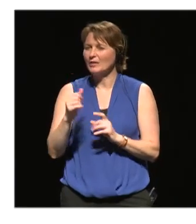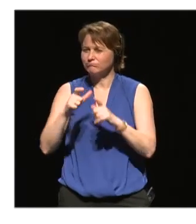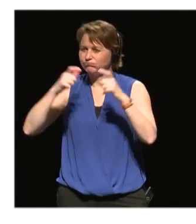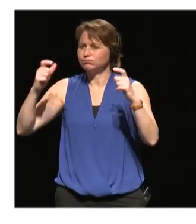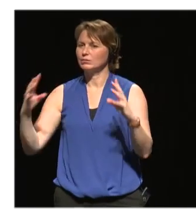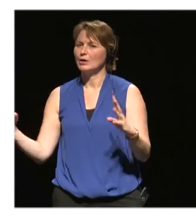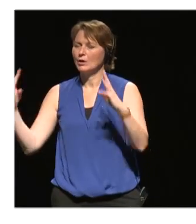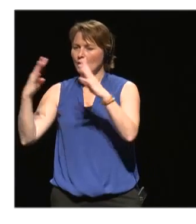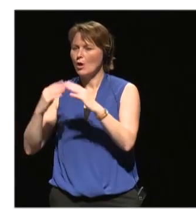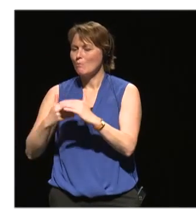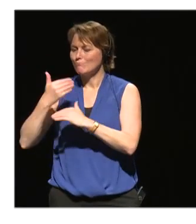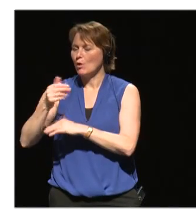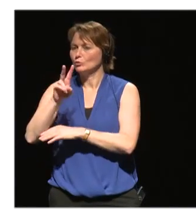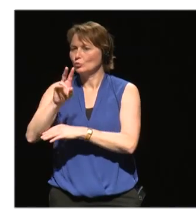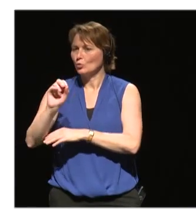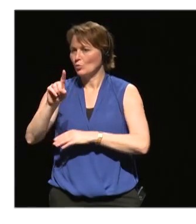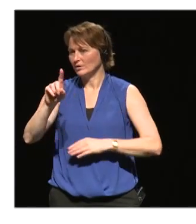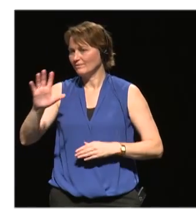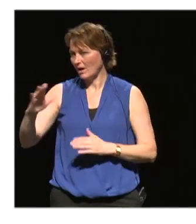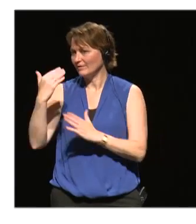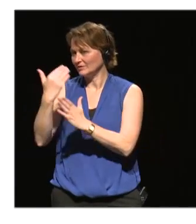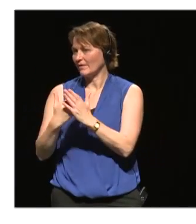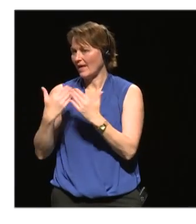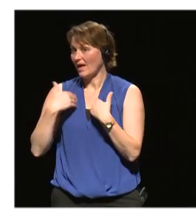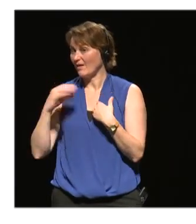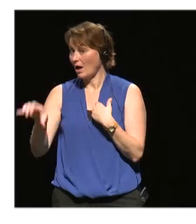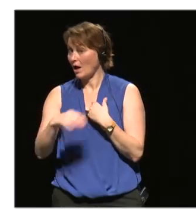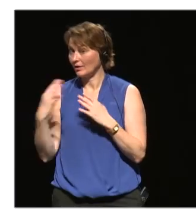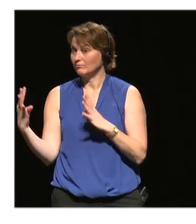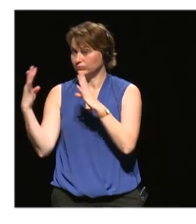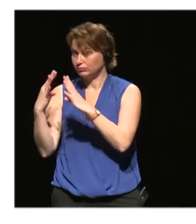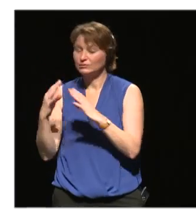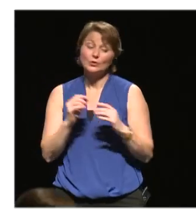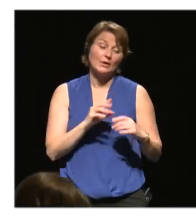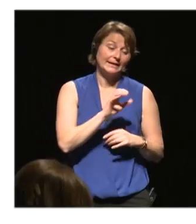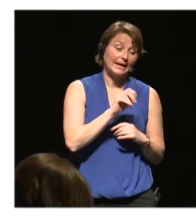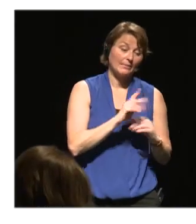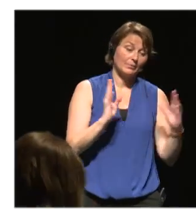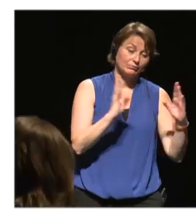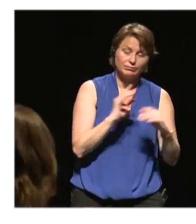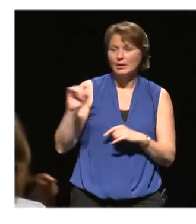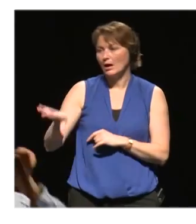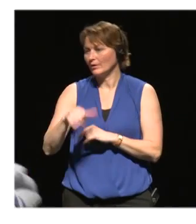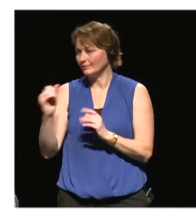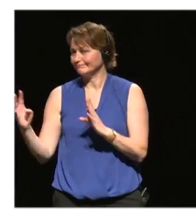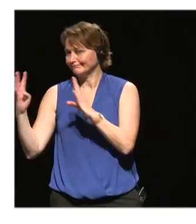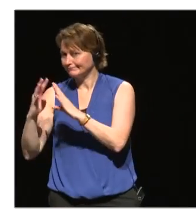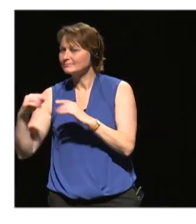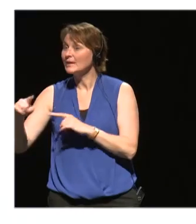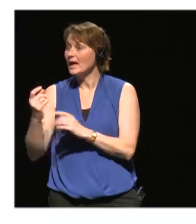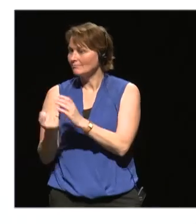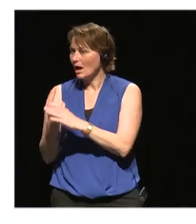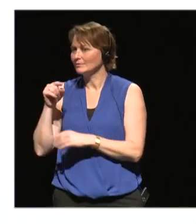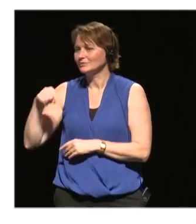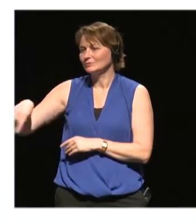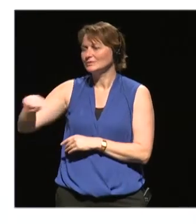that's the post-2015 agenda. There will be an opportunity, as many of you have stressed, to